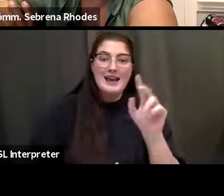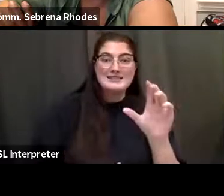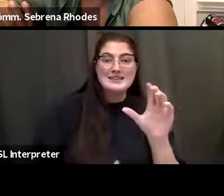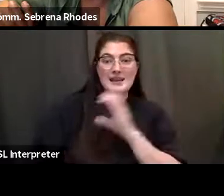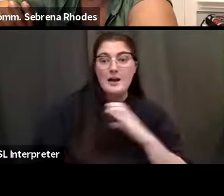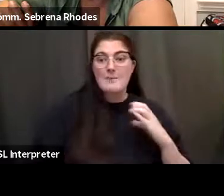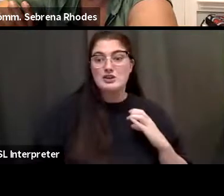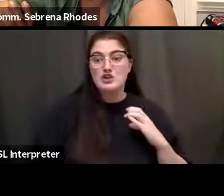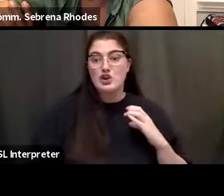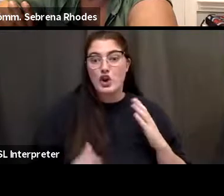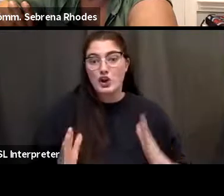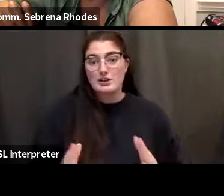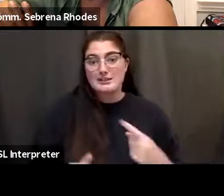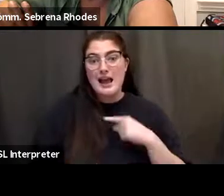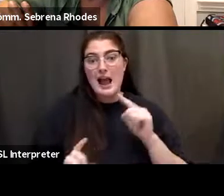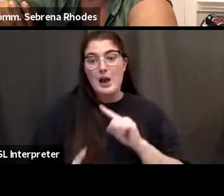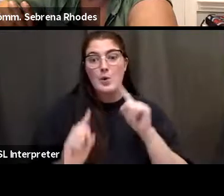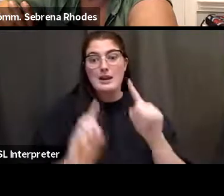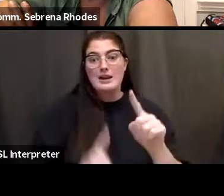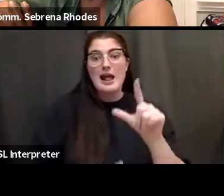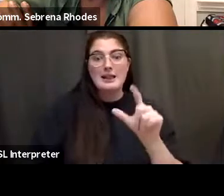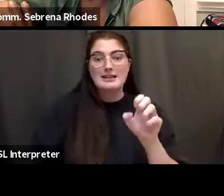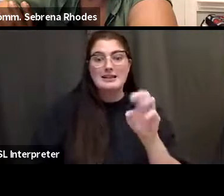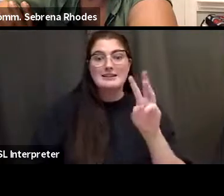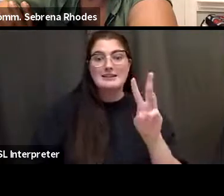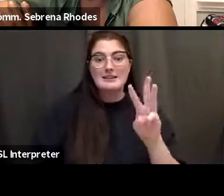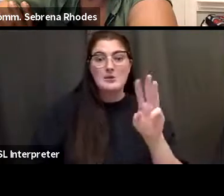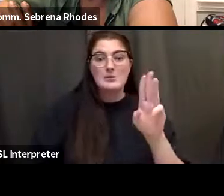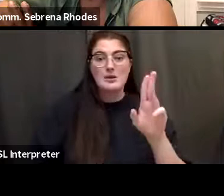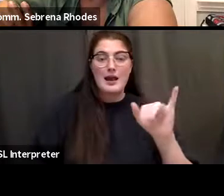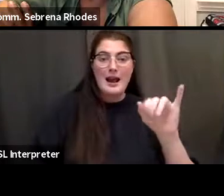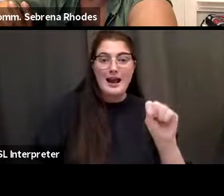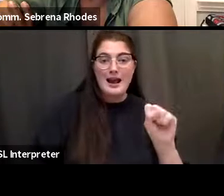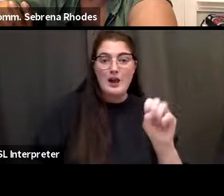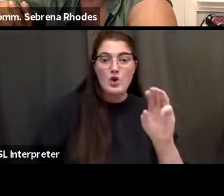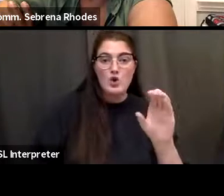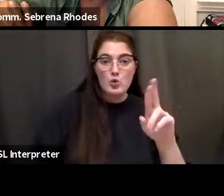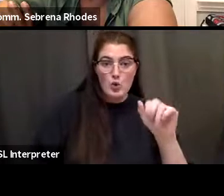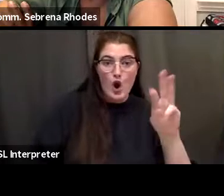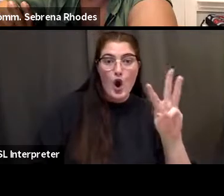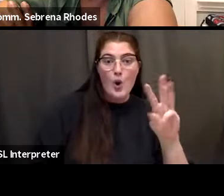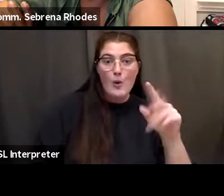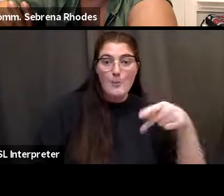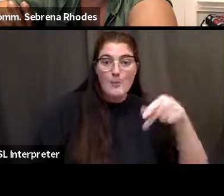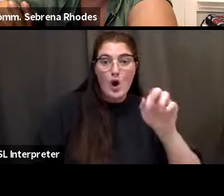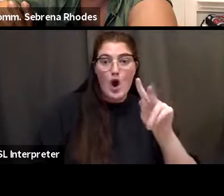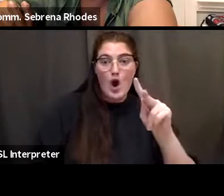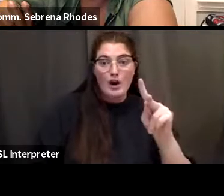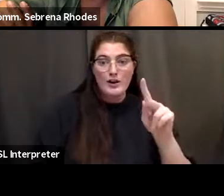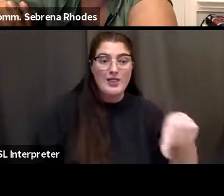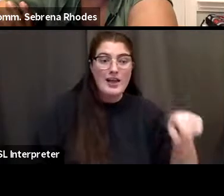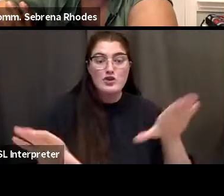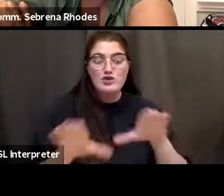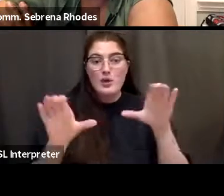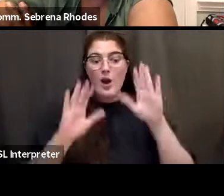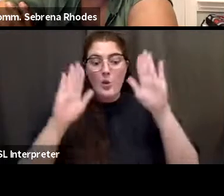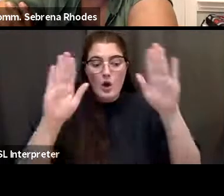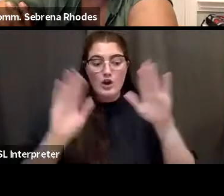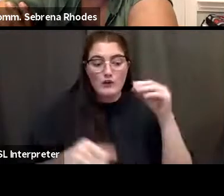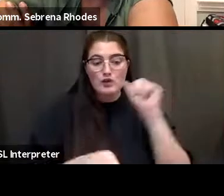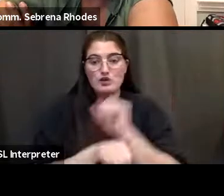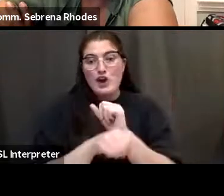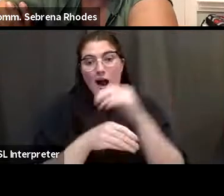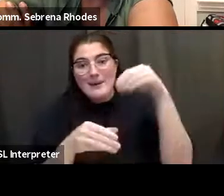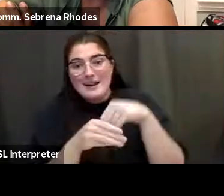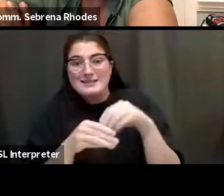go down to the Lewis Crow Park. They're doing a wonderful job inside. And we want to partner